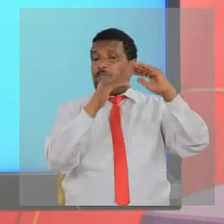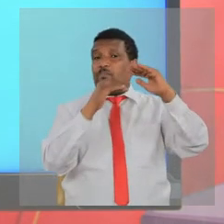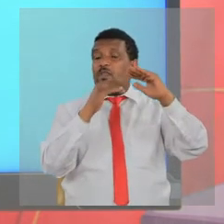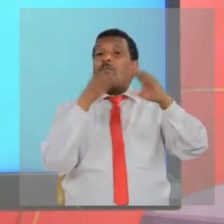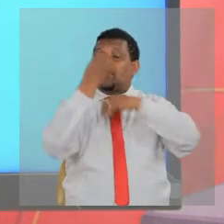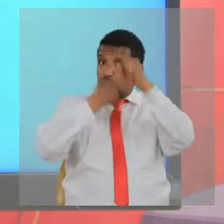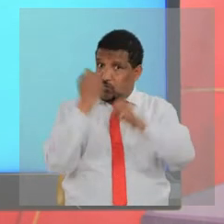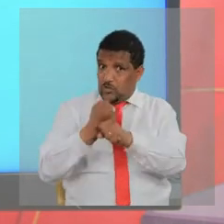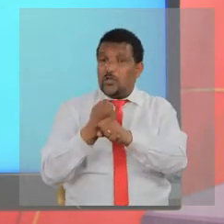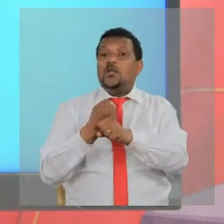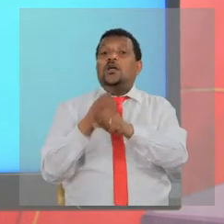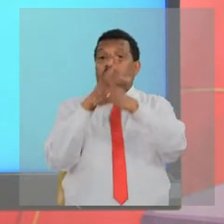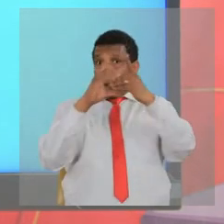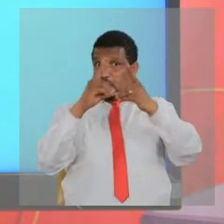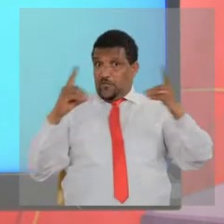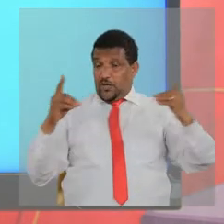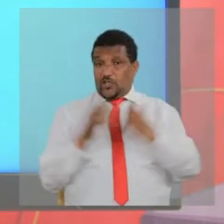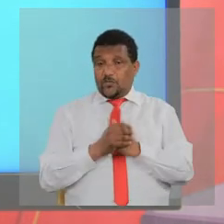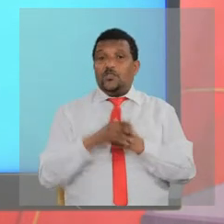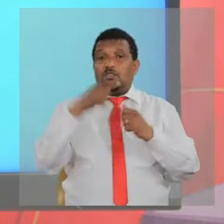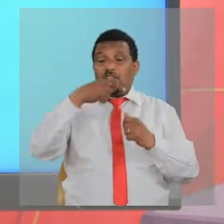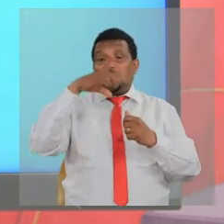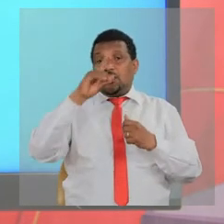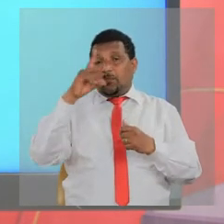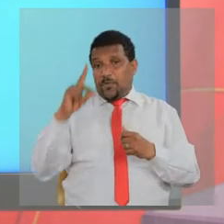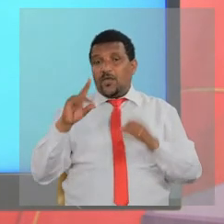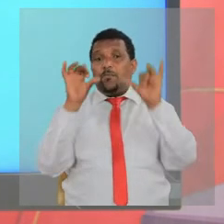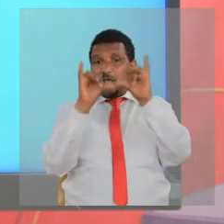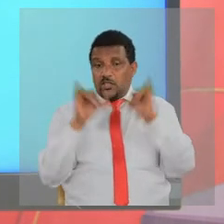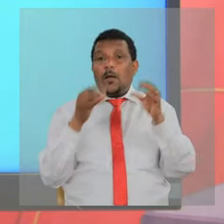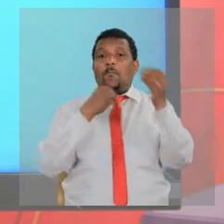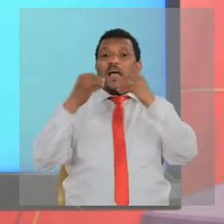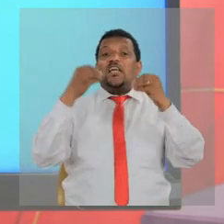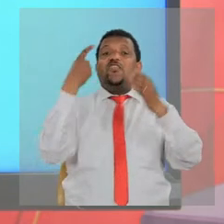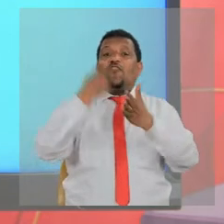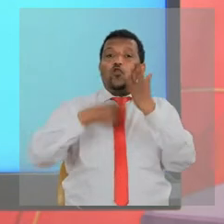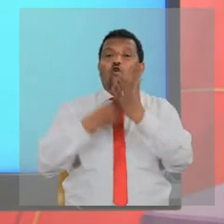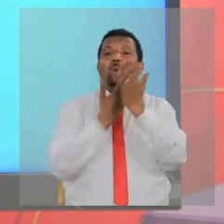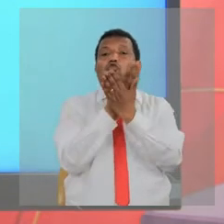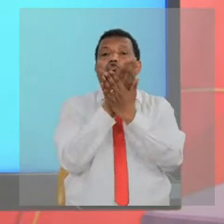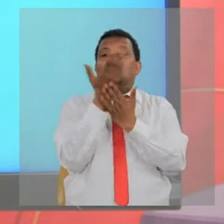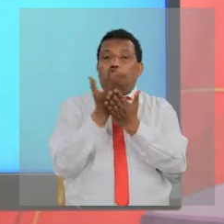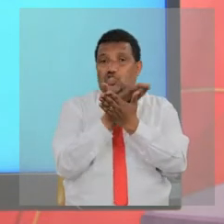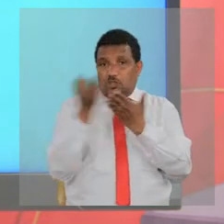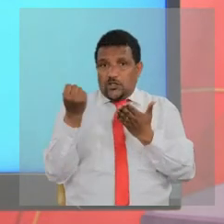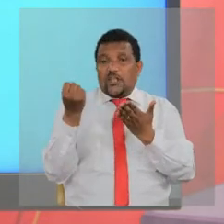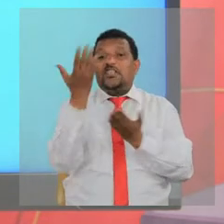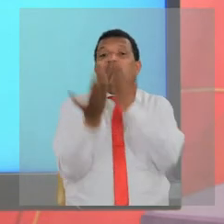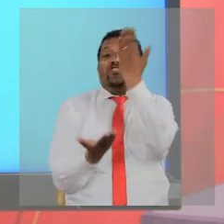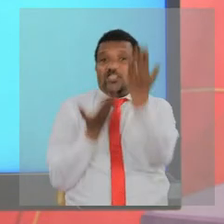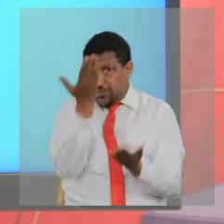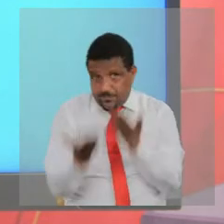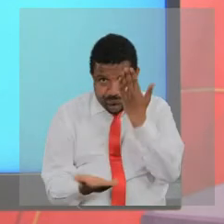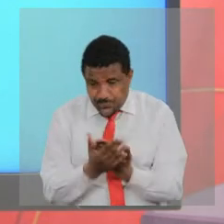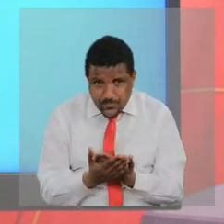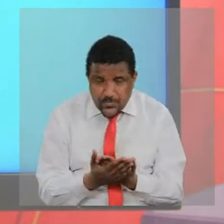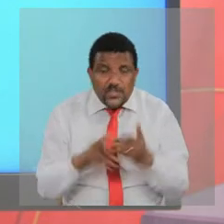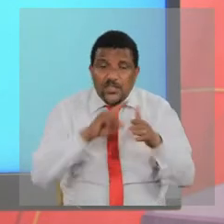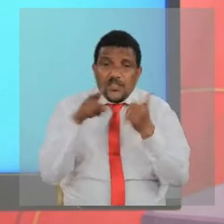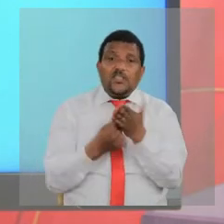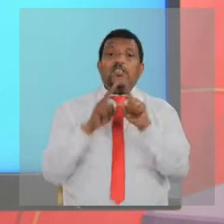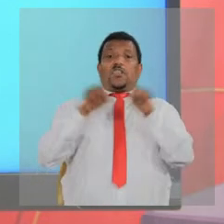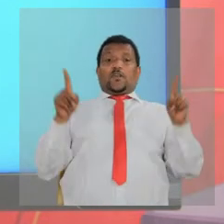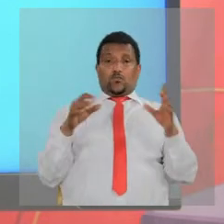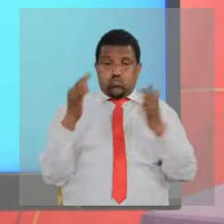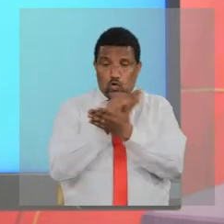a year. From the definition, GDP measures the market value of goods and services. Since